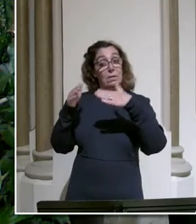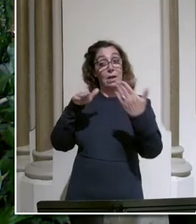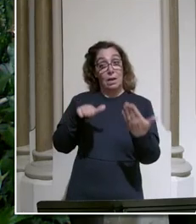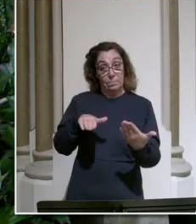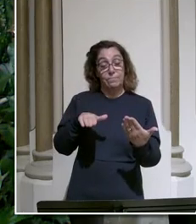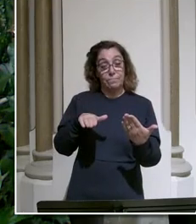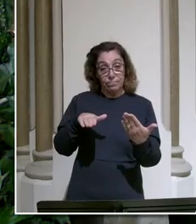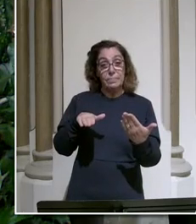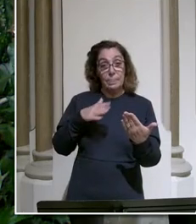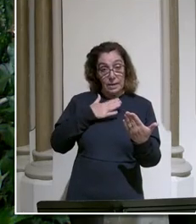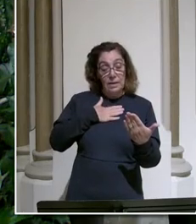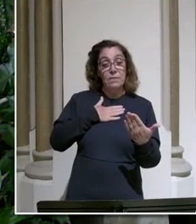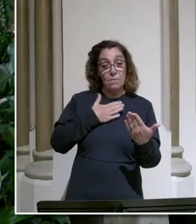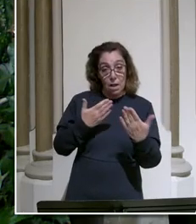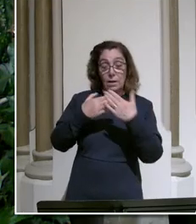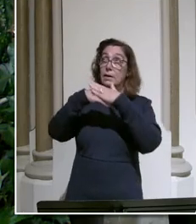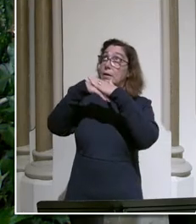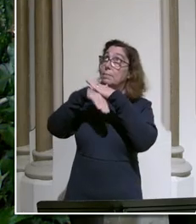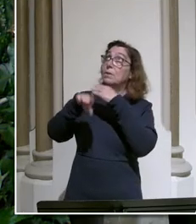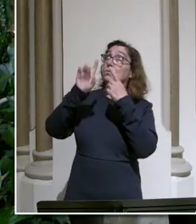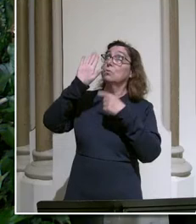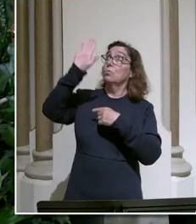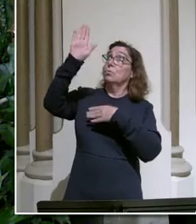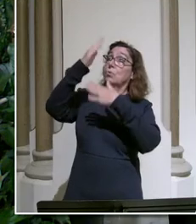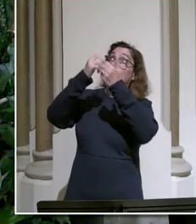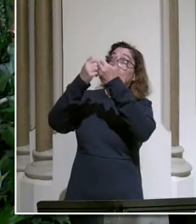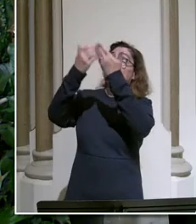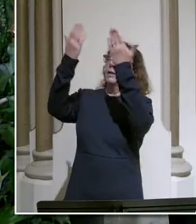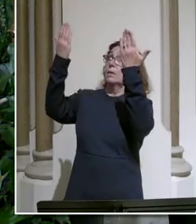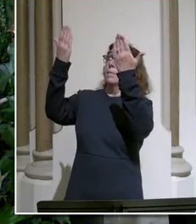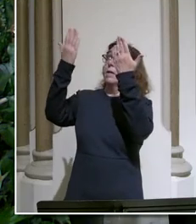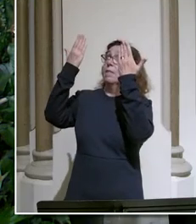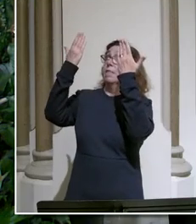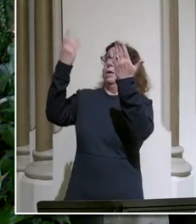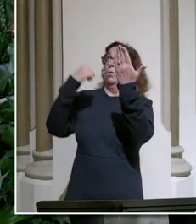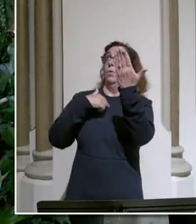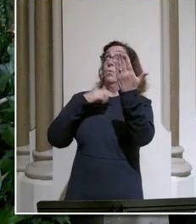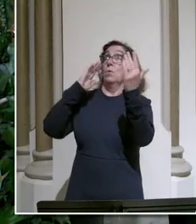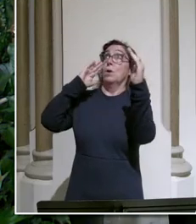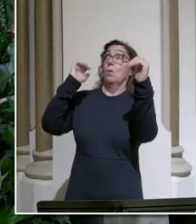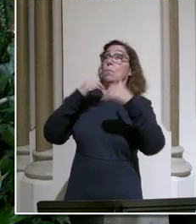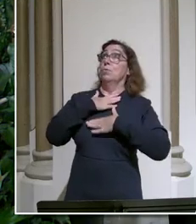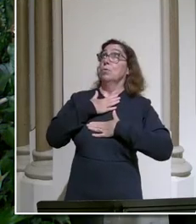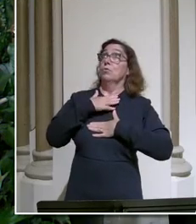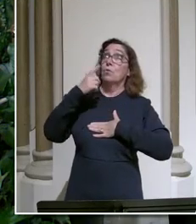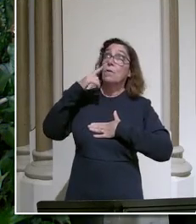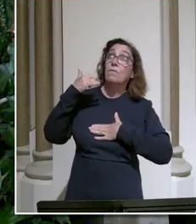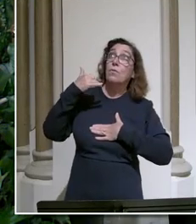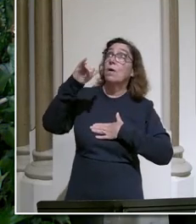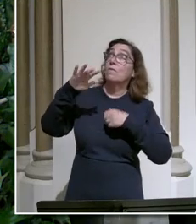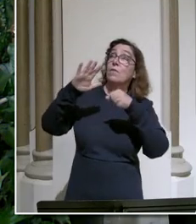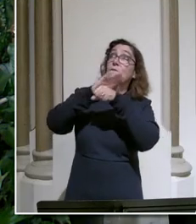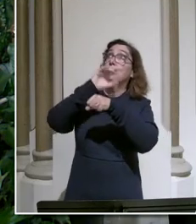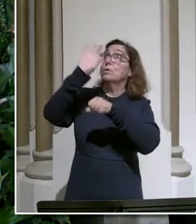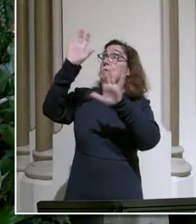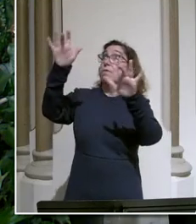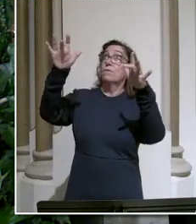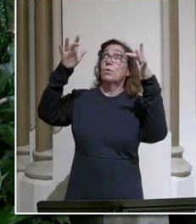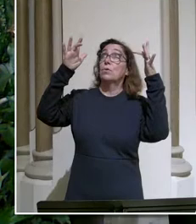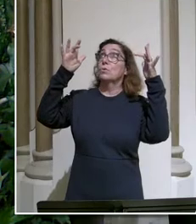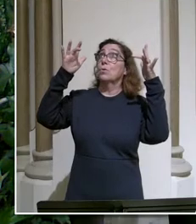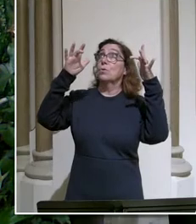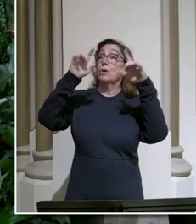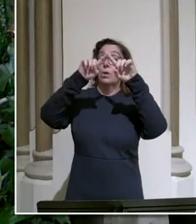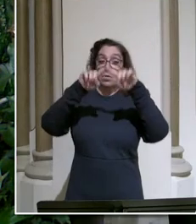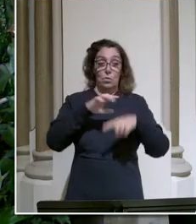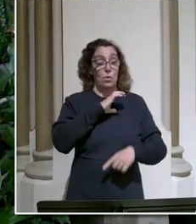give kind admittance to your kingdom. There we hope to enjoy forever the fullness of your glory. Through Christ